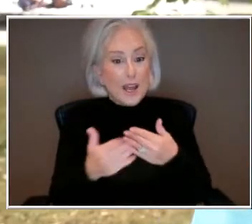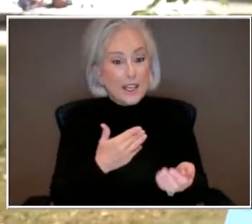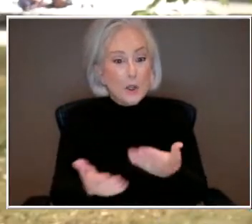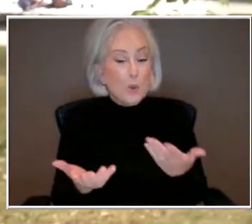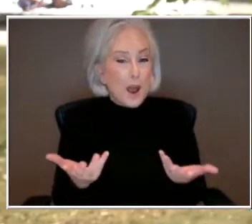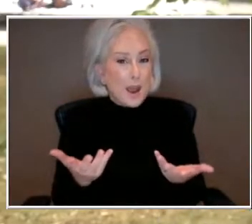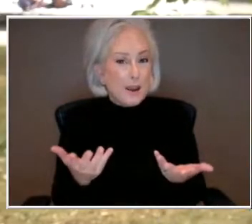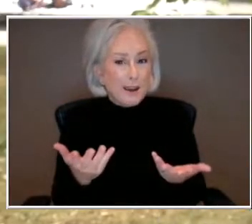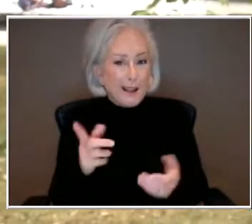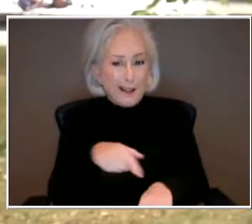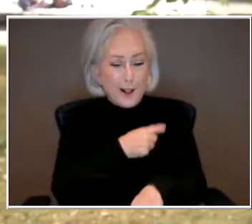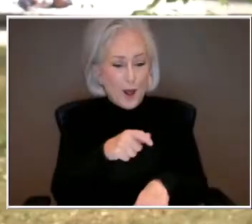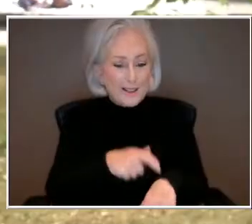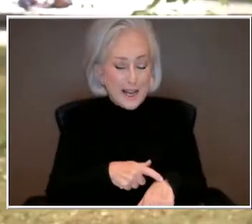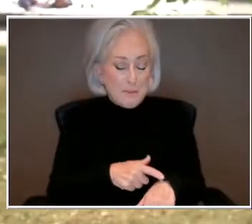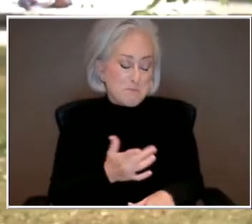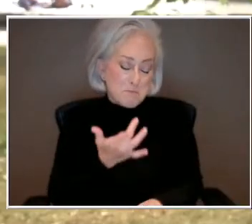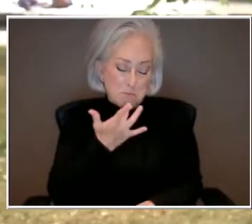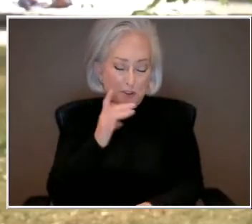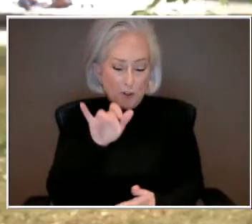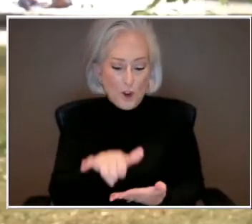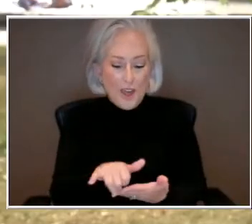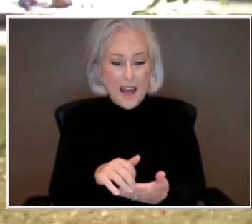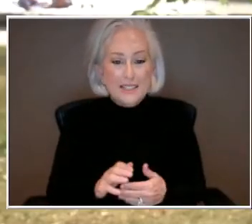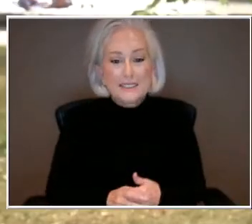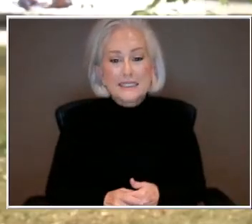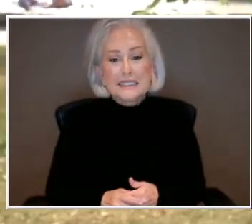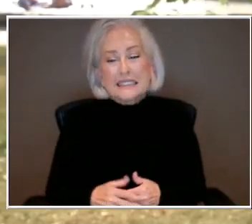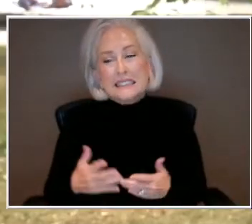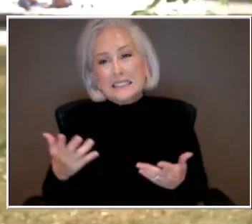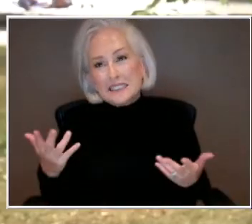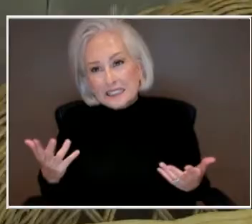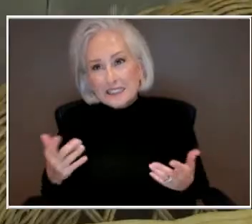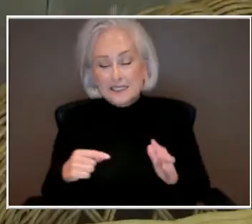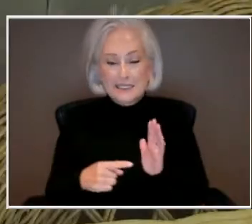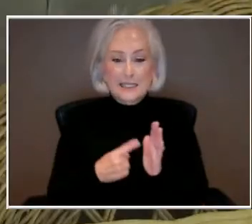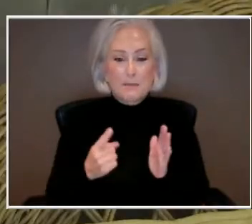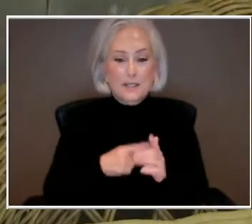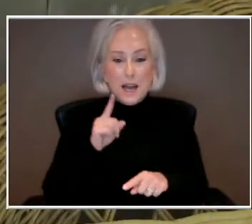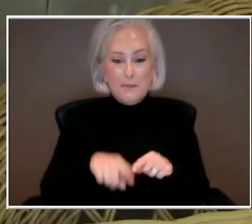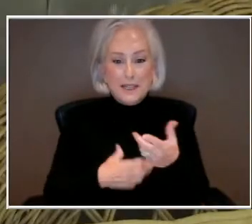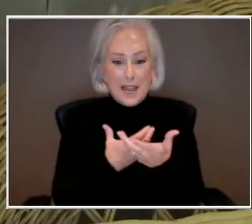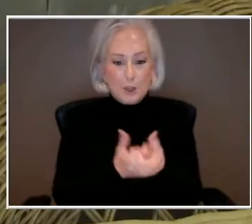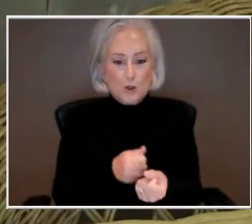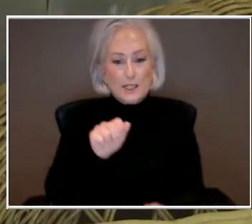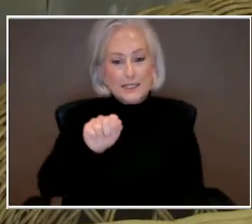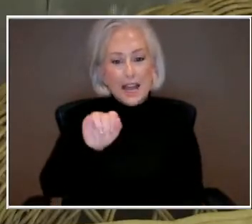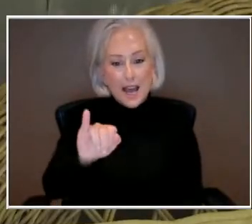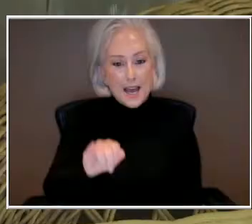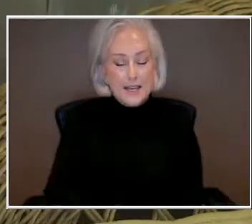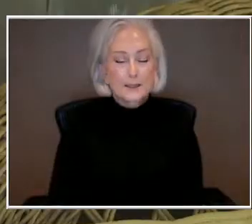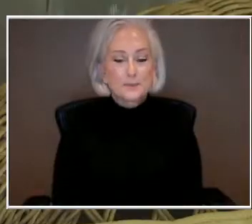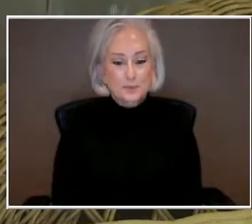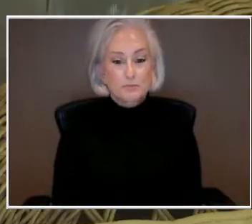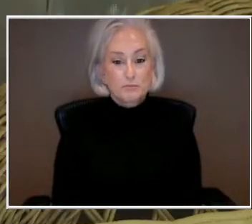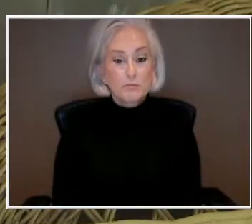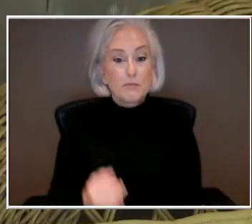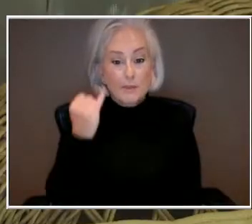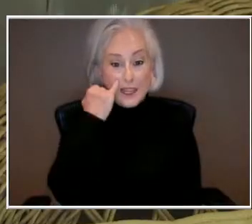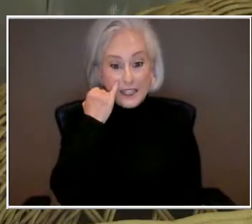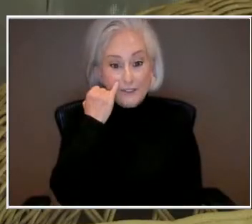then. Because, I don't know, sometimes you can't trust AI. If it can help with early